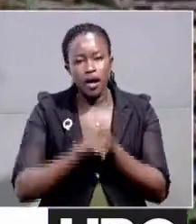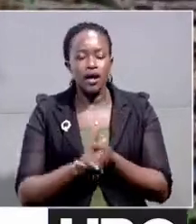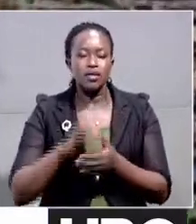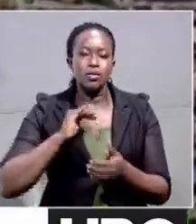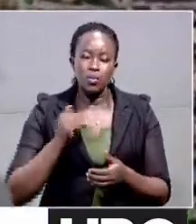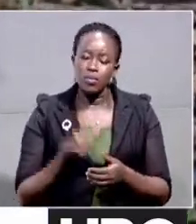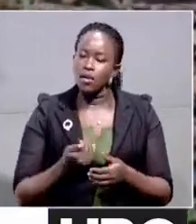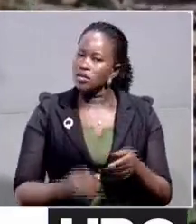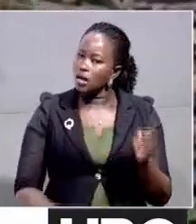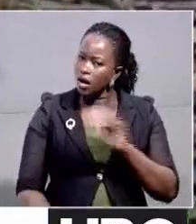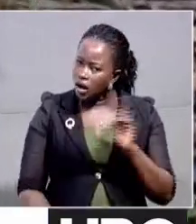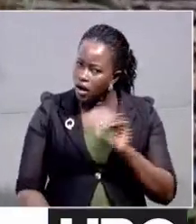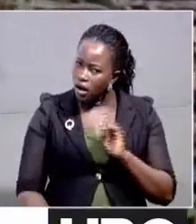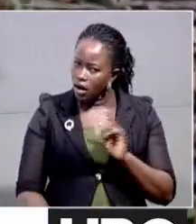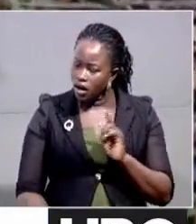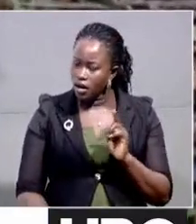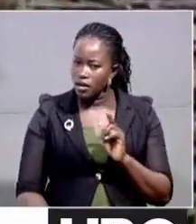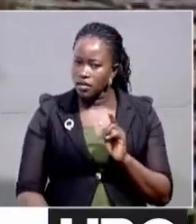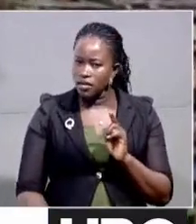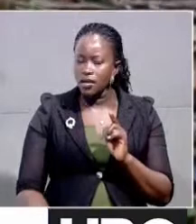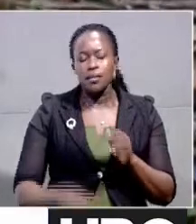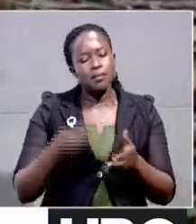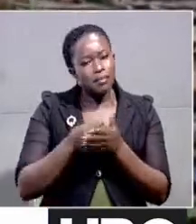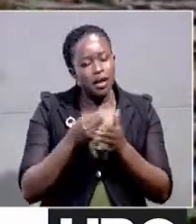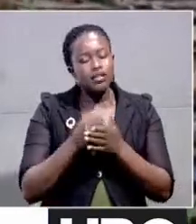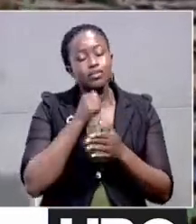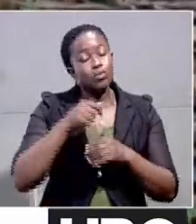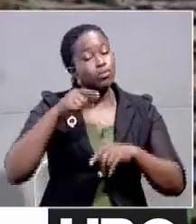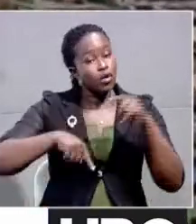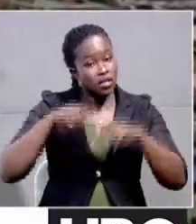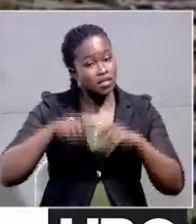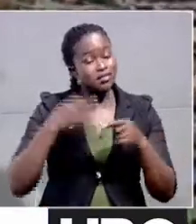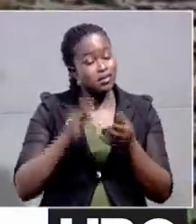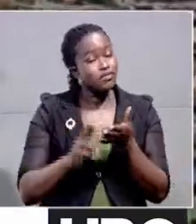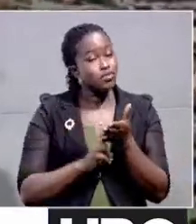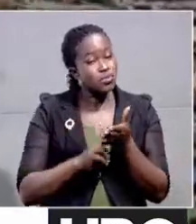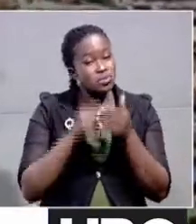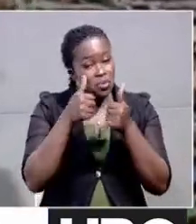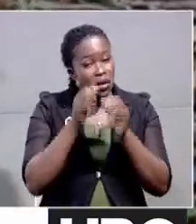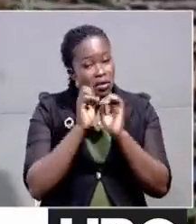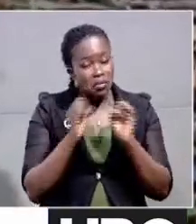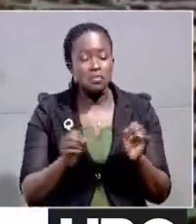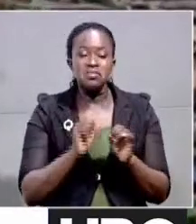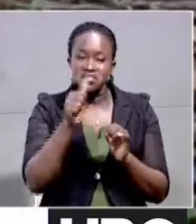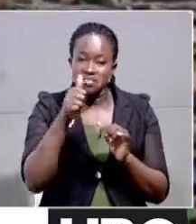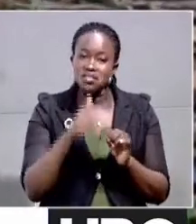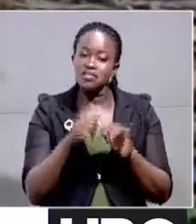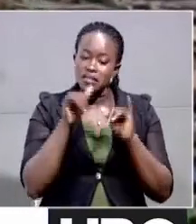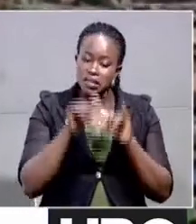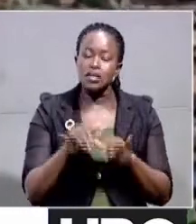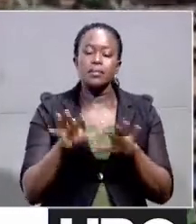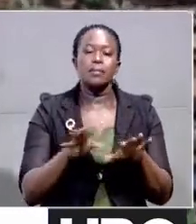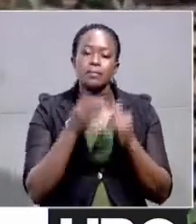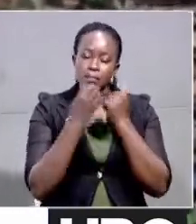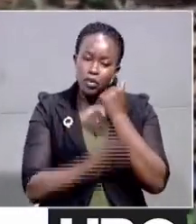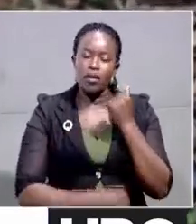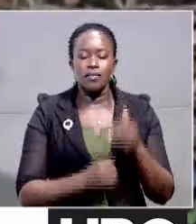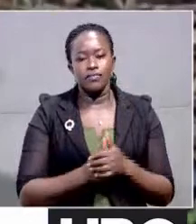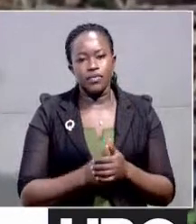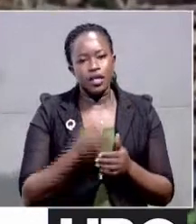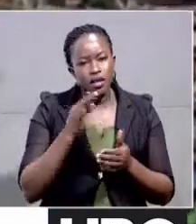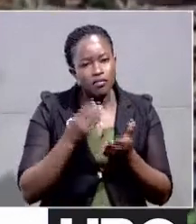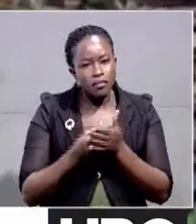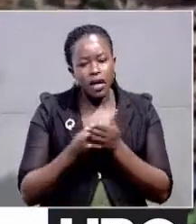mfufu. Nina sente suza bya bufuzi. Buliwa muzi kwato obubi mwe musigalo obubi. Buliwa muzi kwato